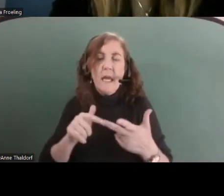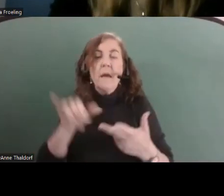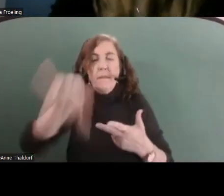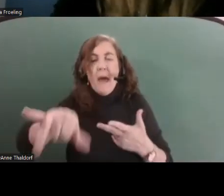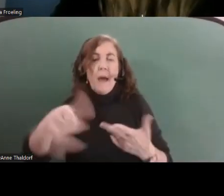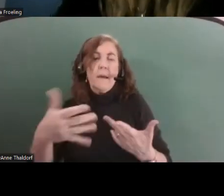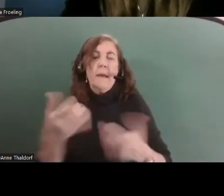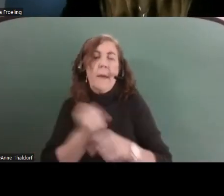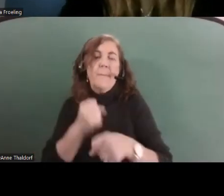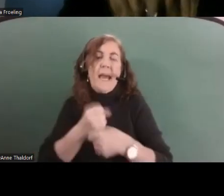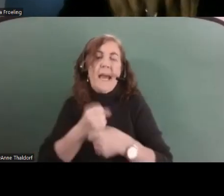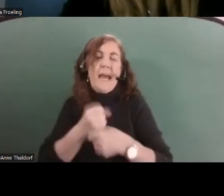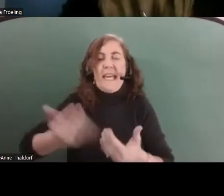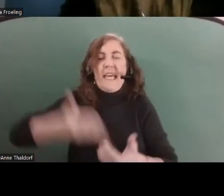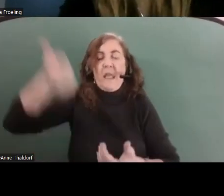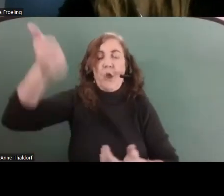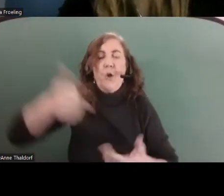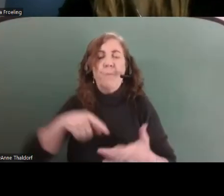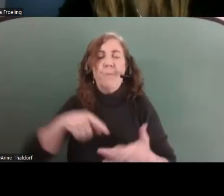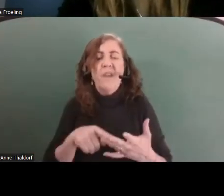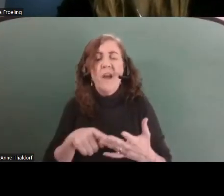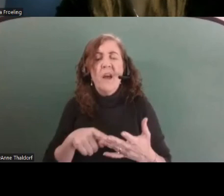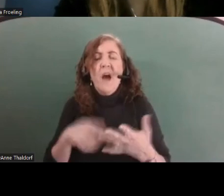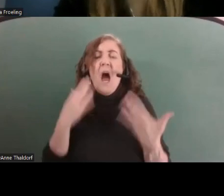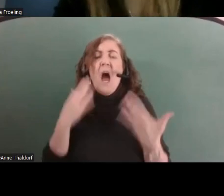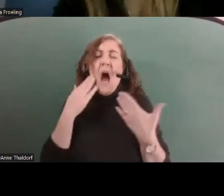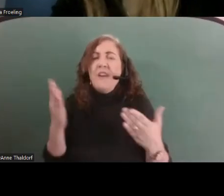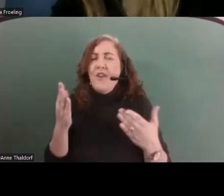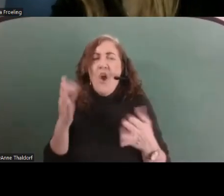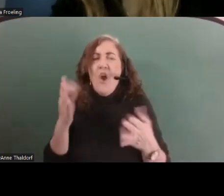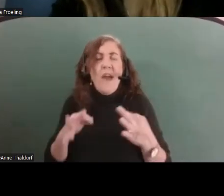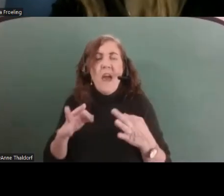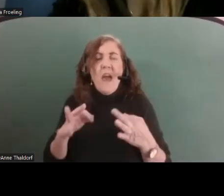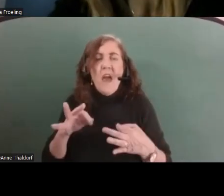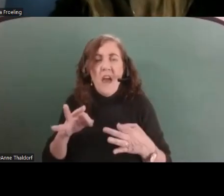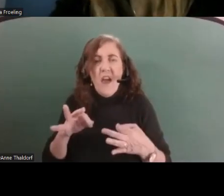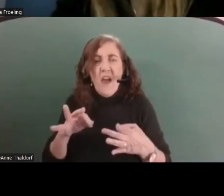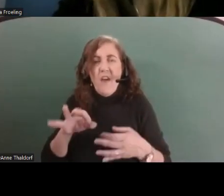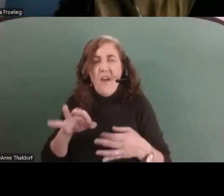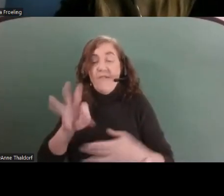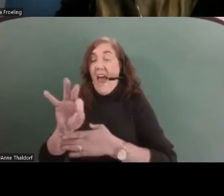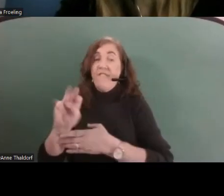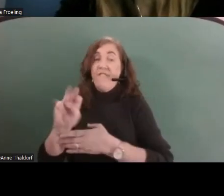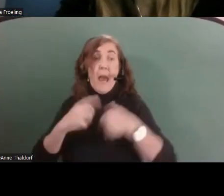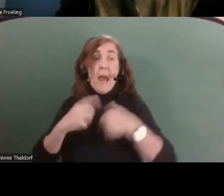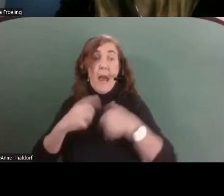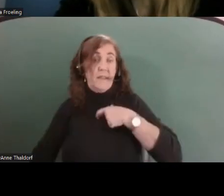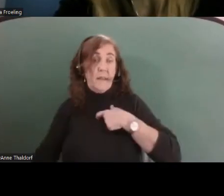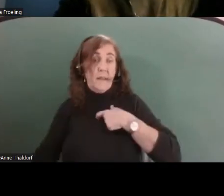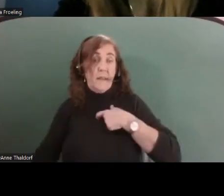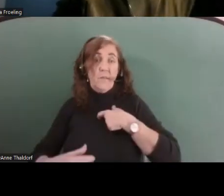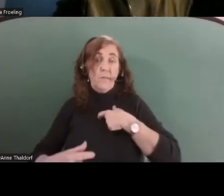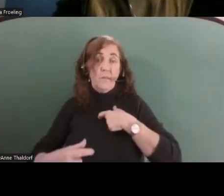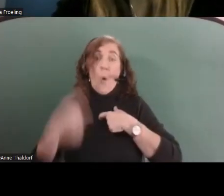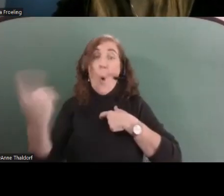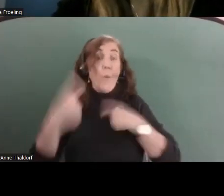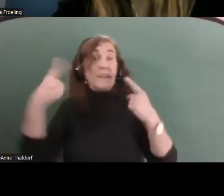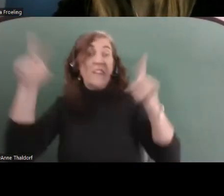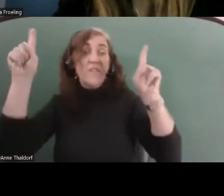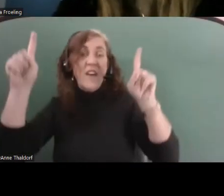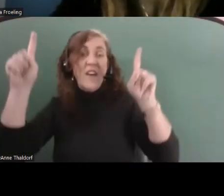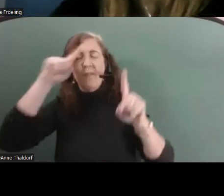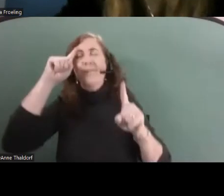listen. But I don't think that's end all and be all. I think you have to do everything that you